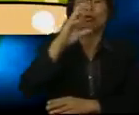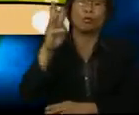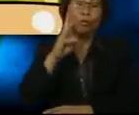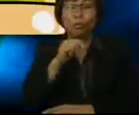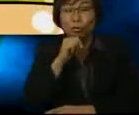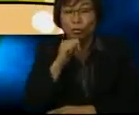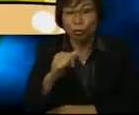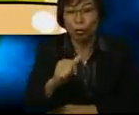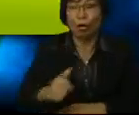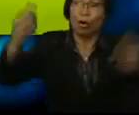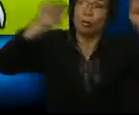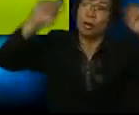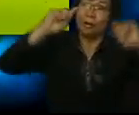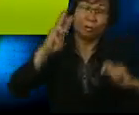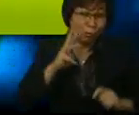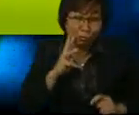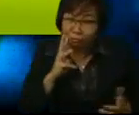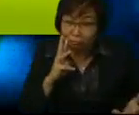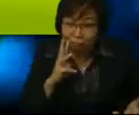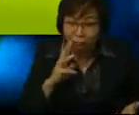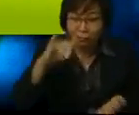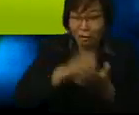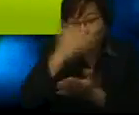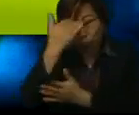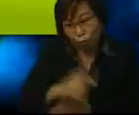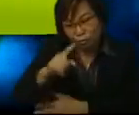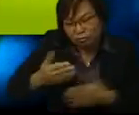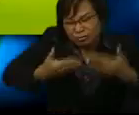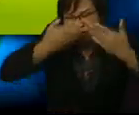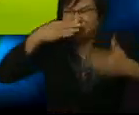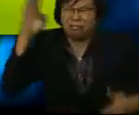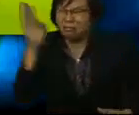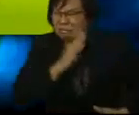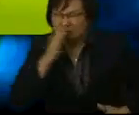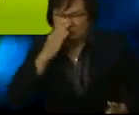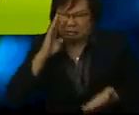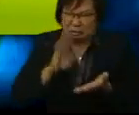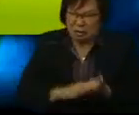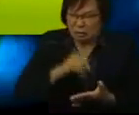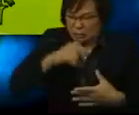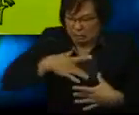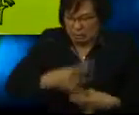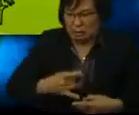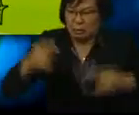bathing water. That's why you smell bad. You don't like to bathe.